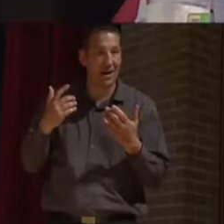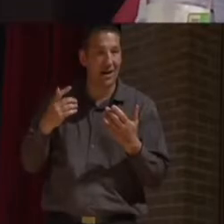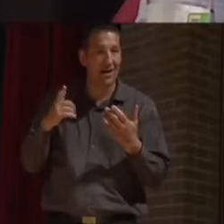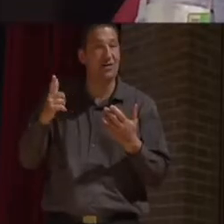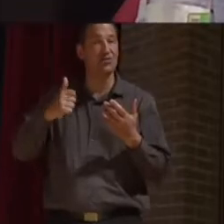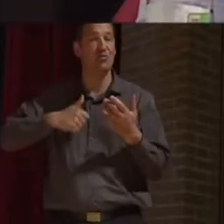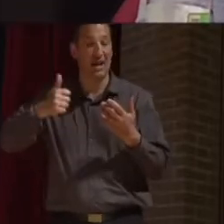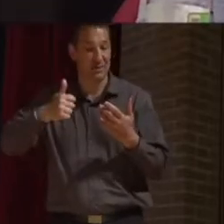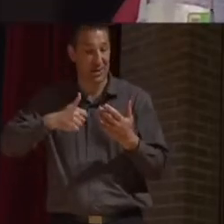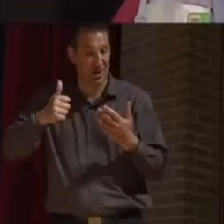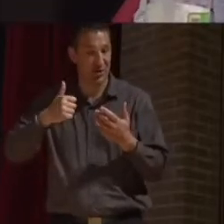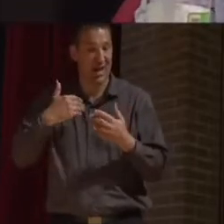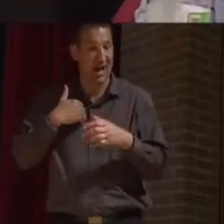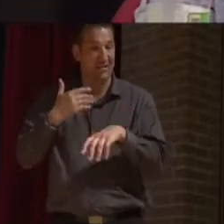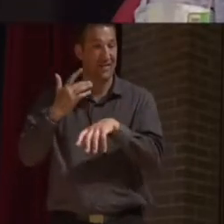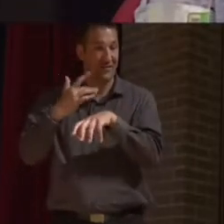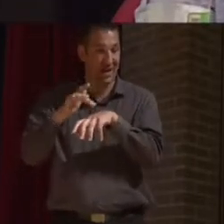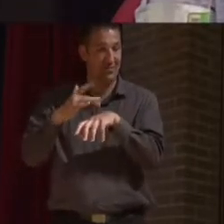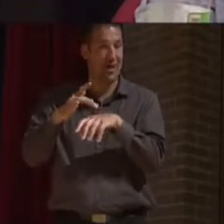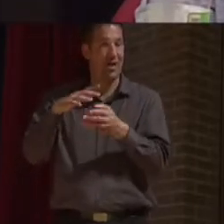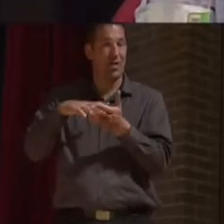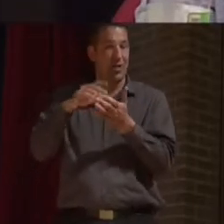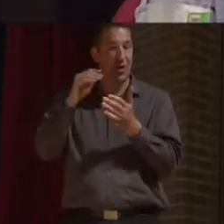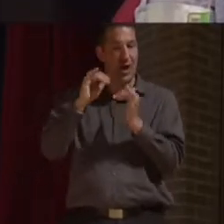that's available, learning how to